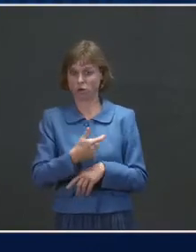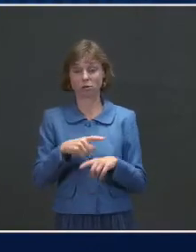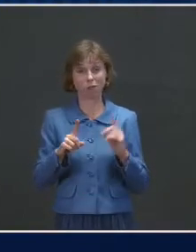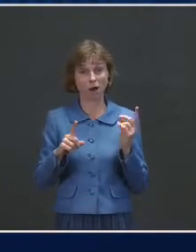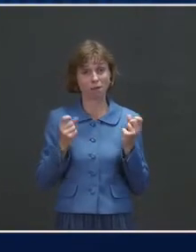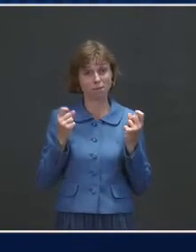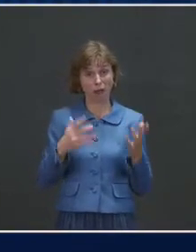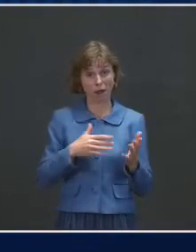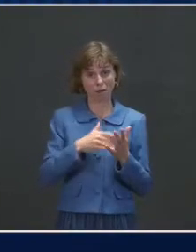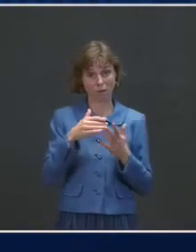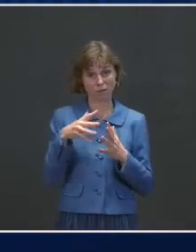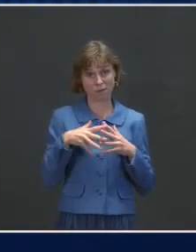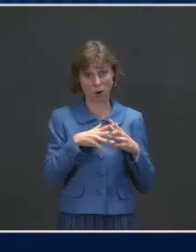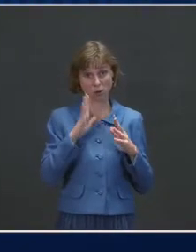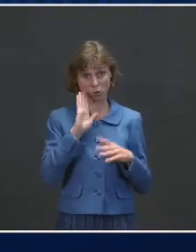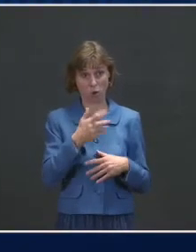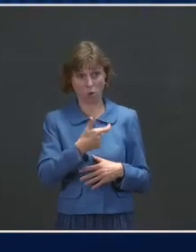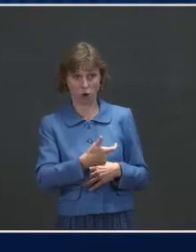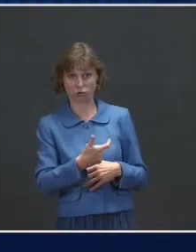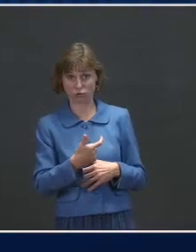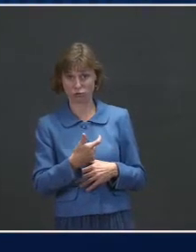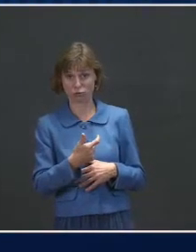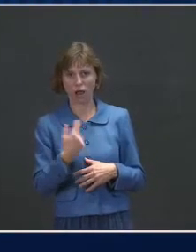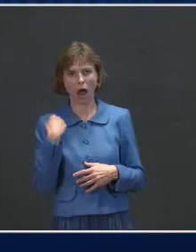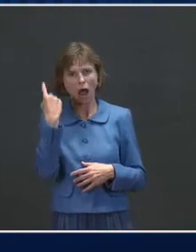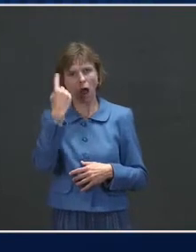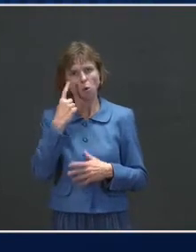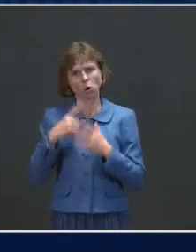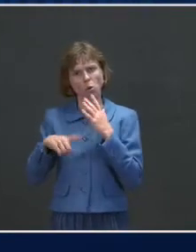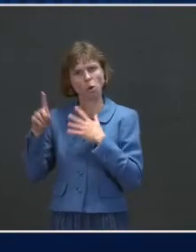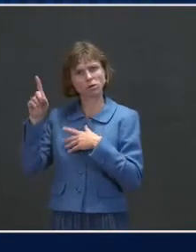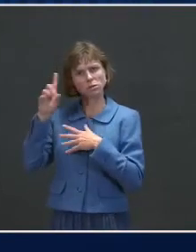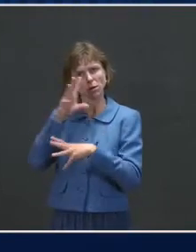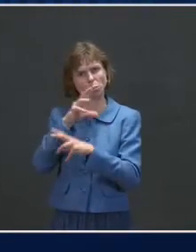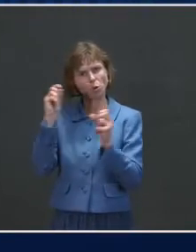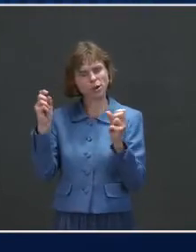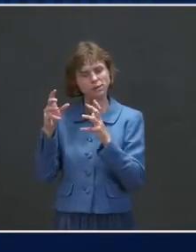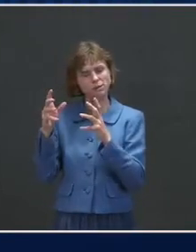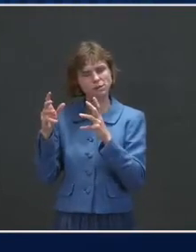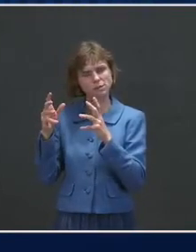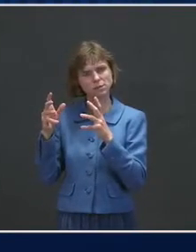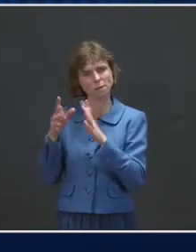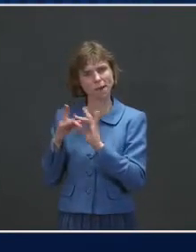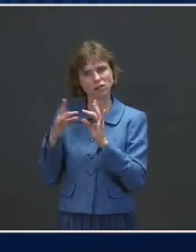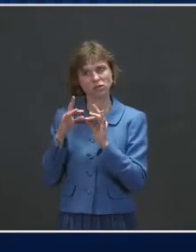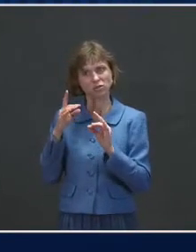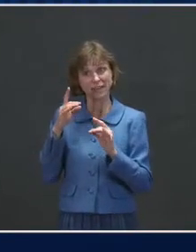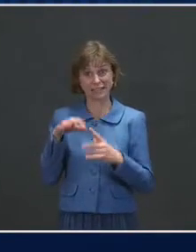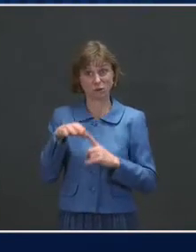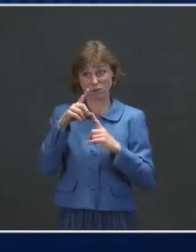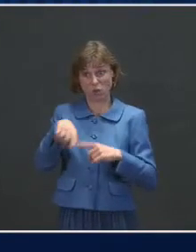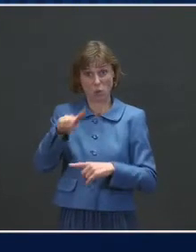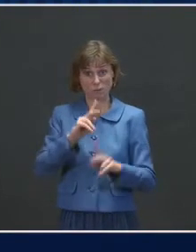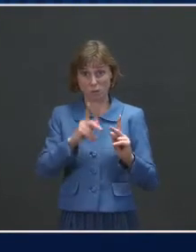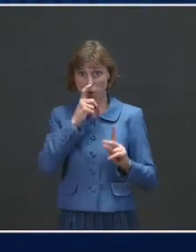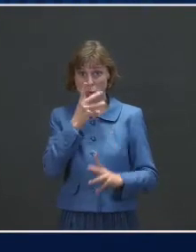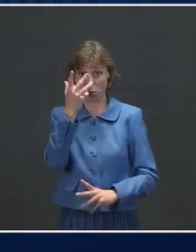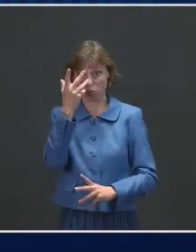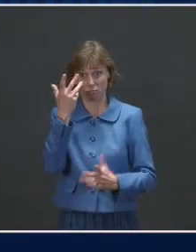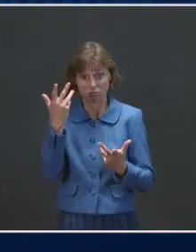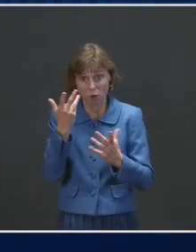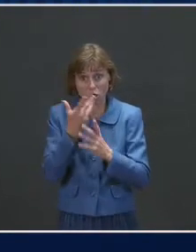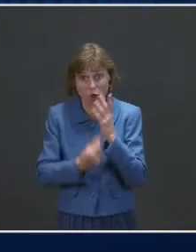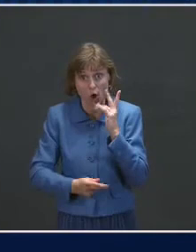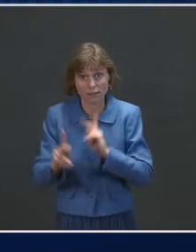it. I wonder what the president's message is to Americans, especially the ones that are still mourning the loss of people who died in the Capitol, who are still wondering whether or